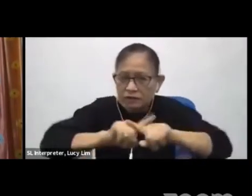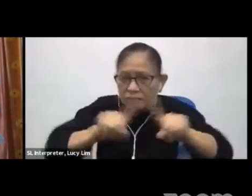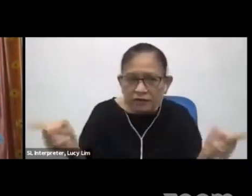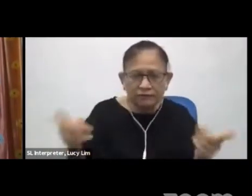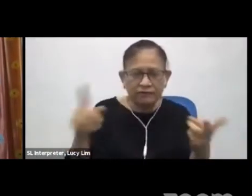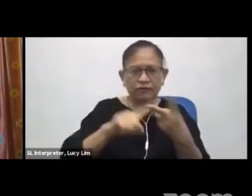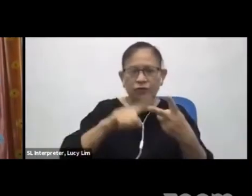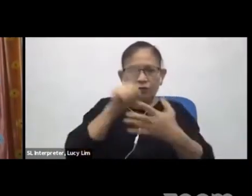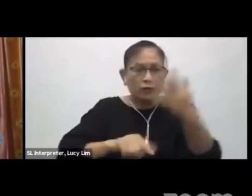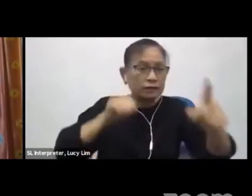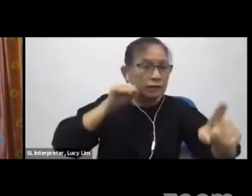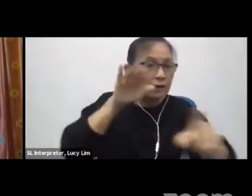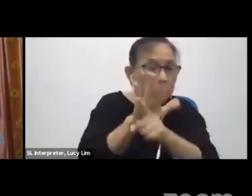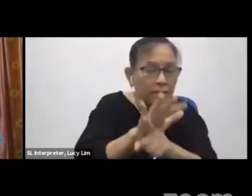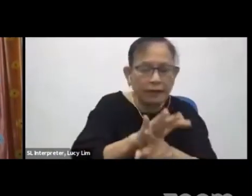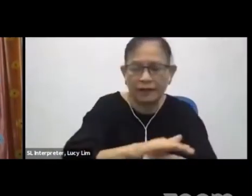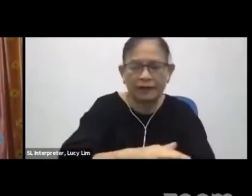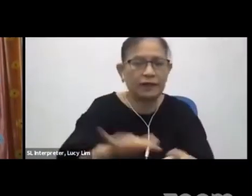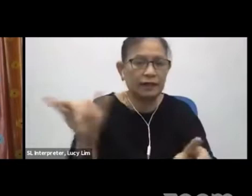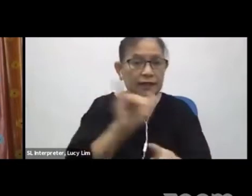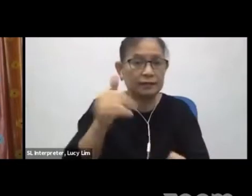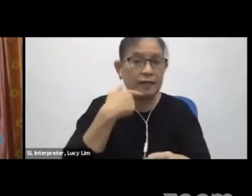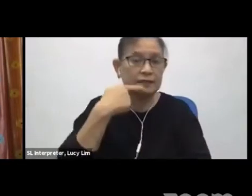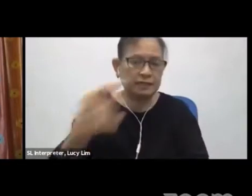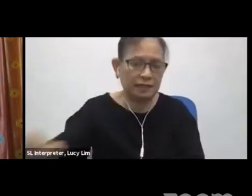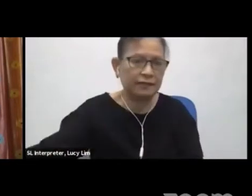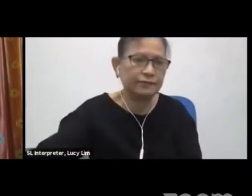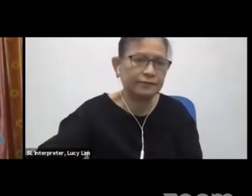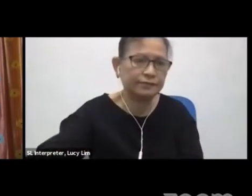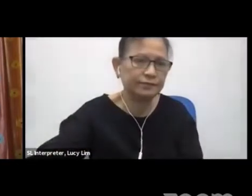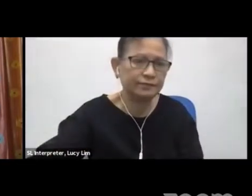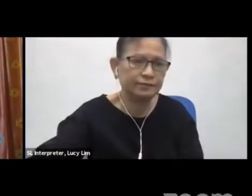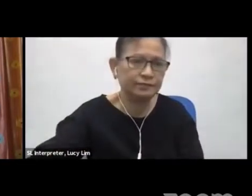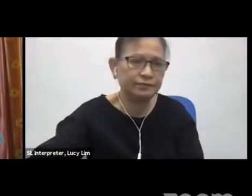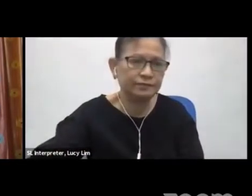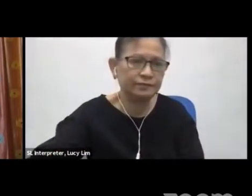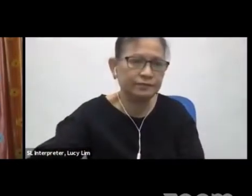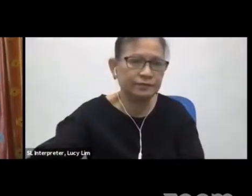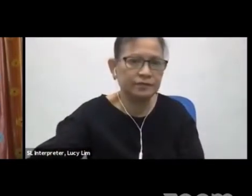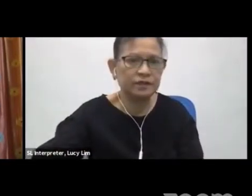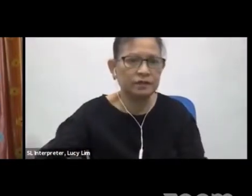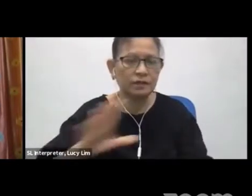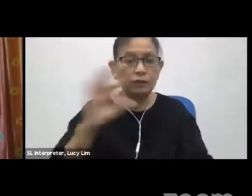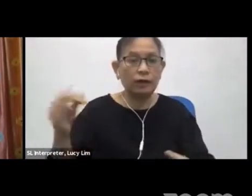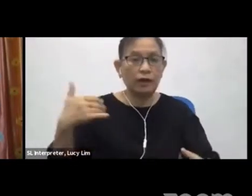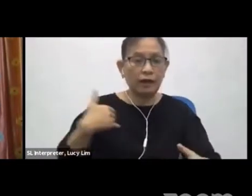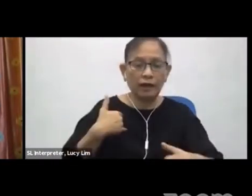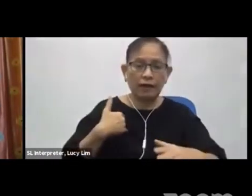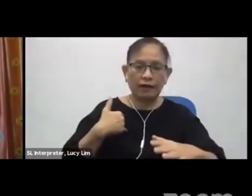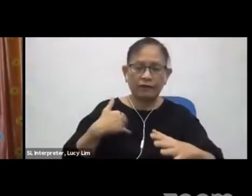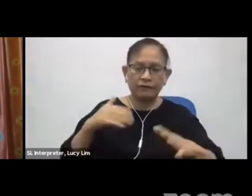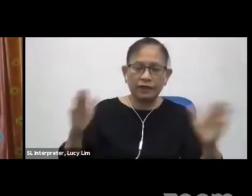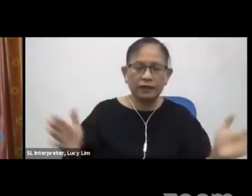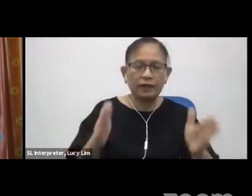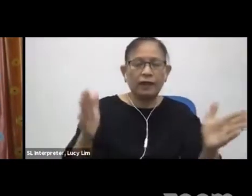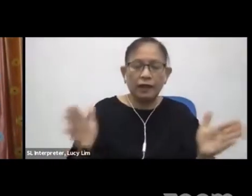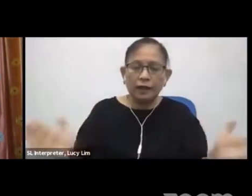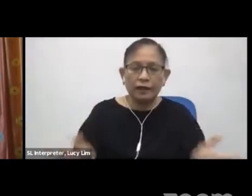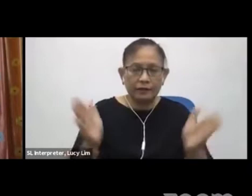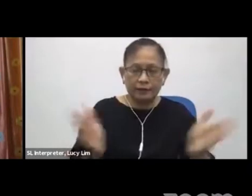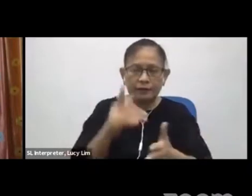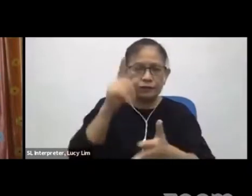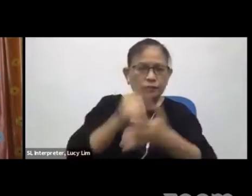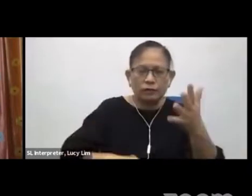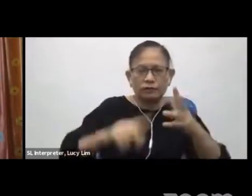on GBV. Because like I said earlier, we have discouraged any kind of prevalence surveys to be undertaken during COVID because it's